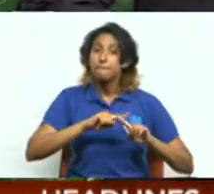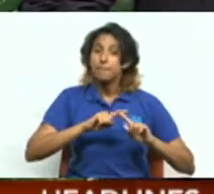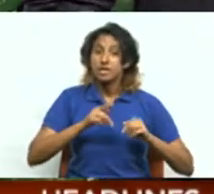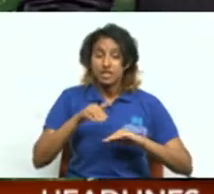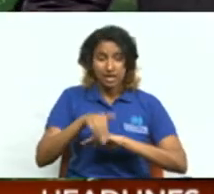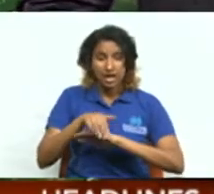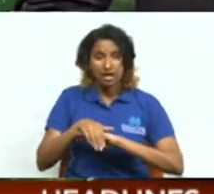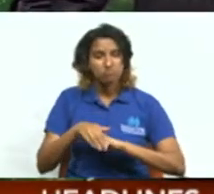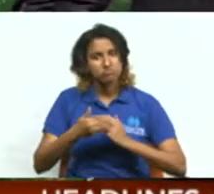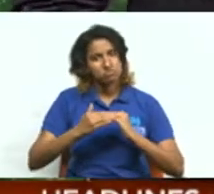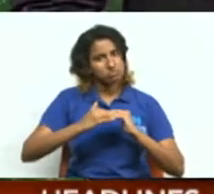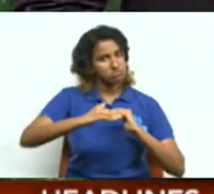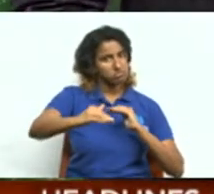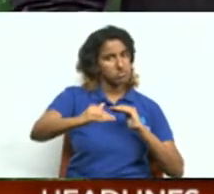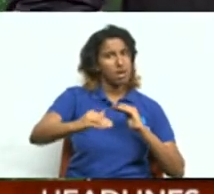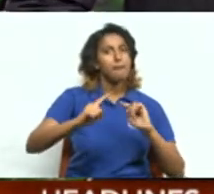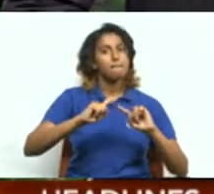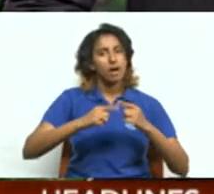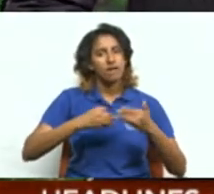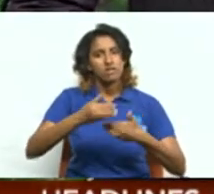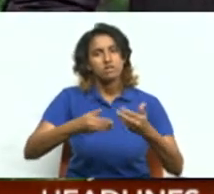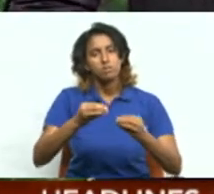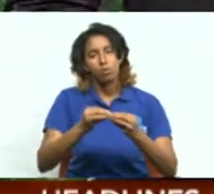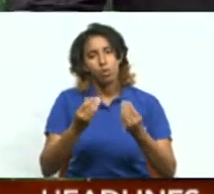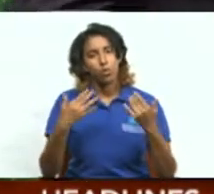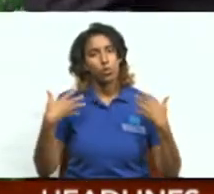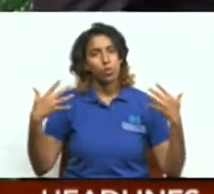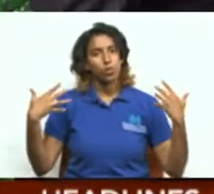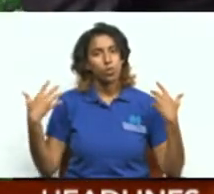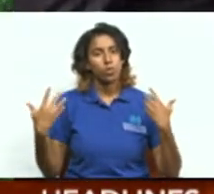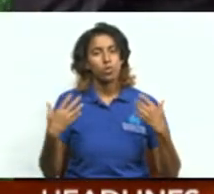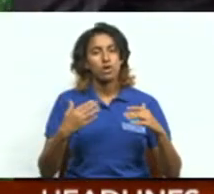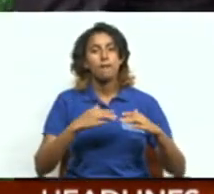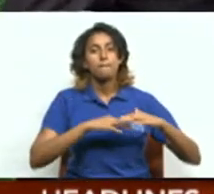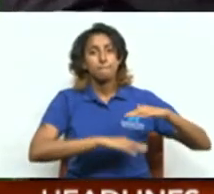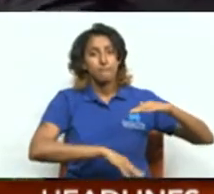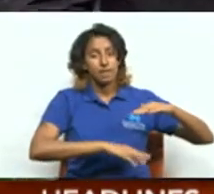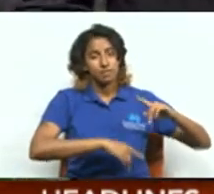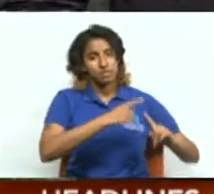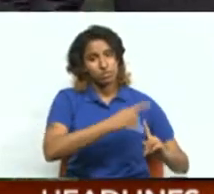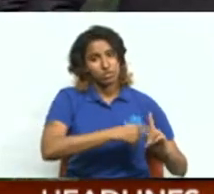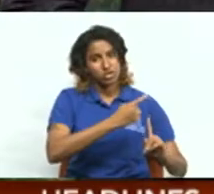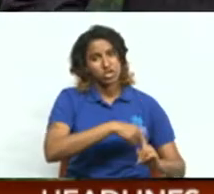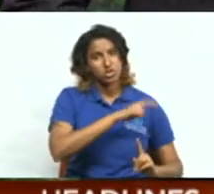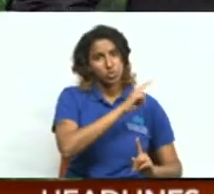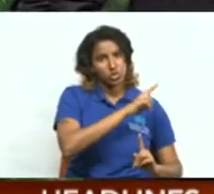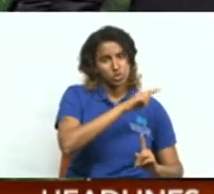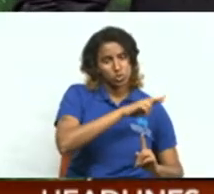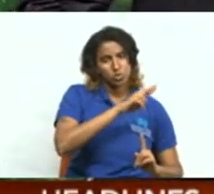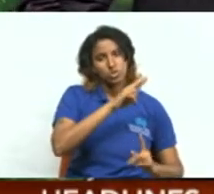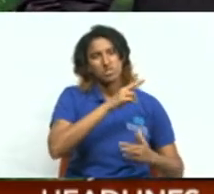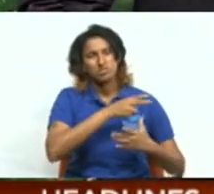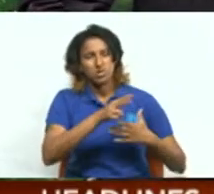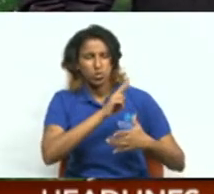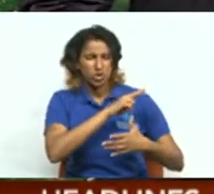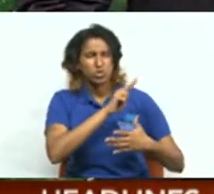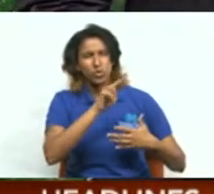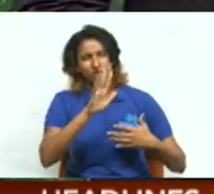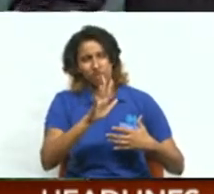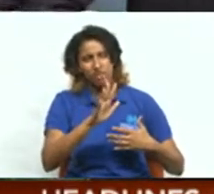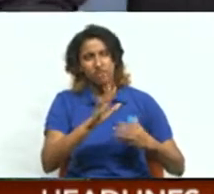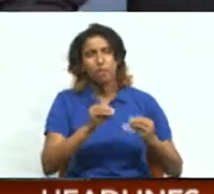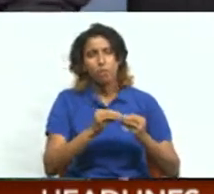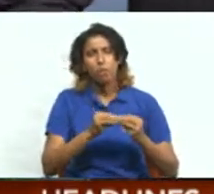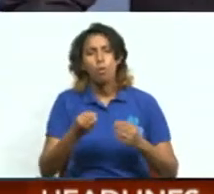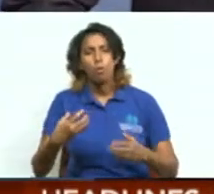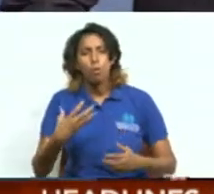temperatures, though, getting a bit cool overnight, with minimum lows between 22 to 25 degrees Celsius, trending warmer across in Tobago.